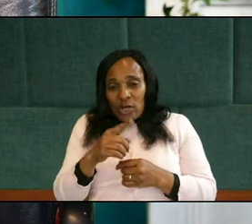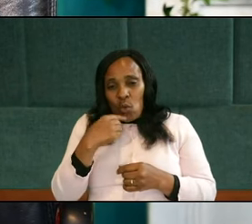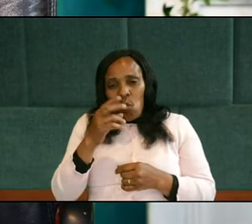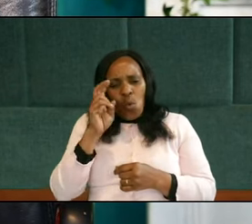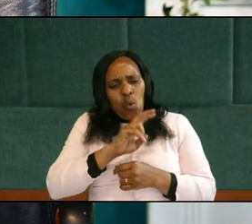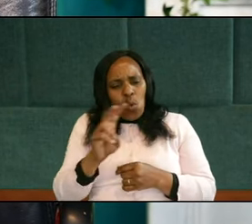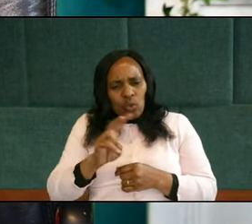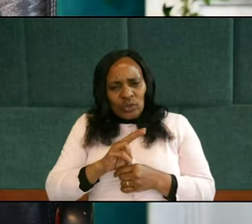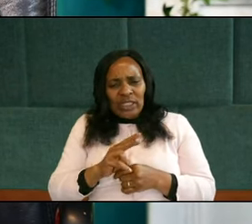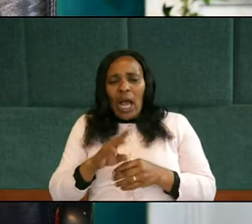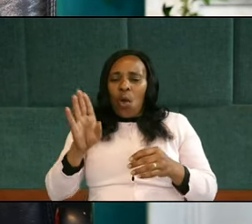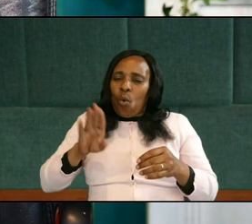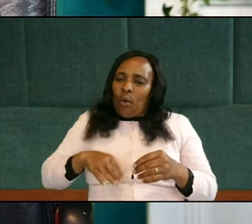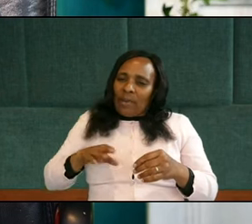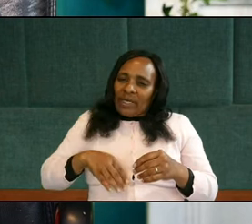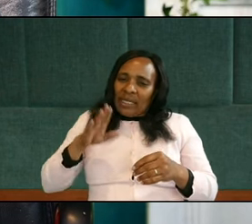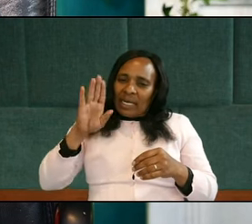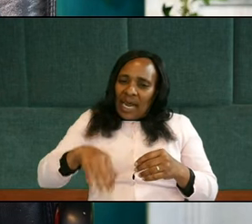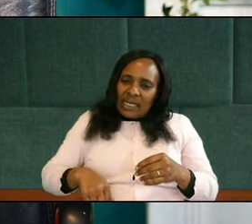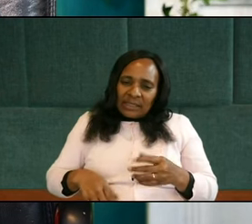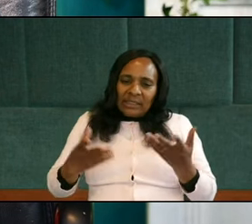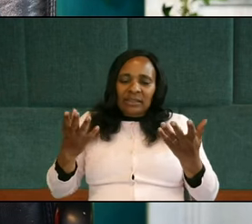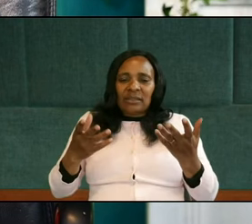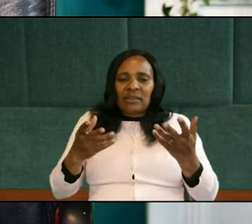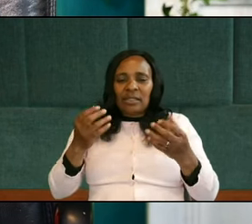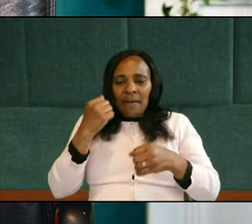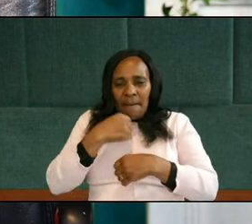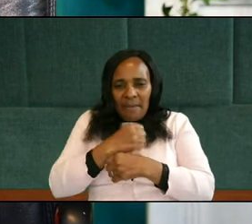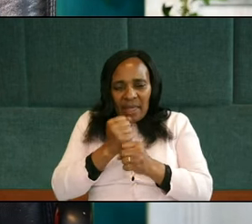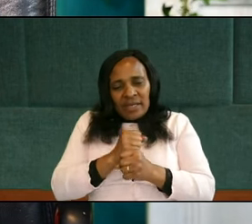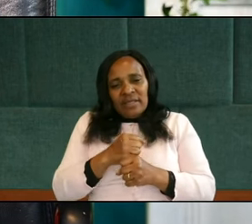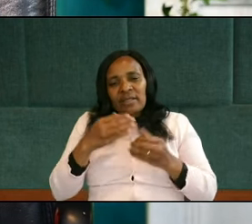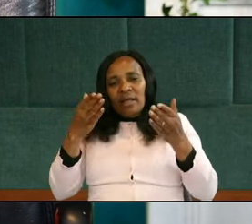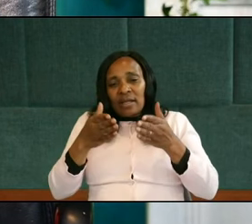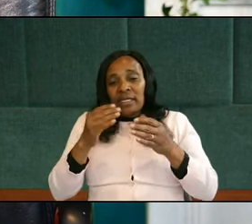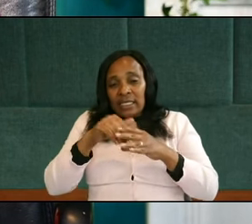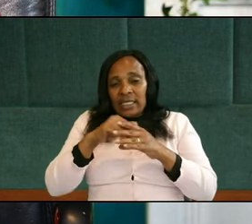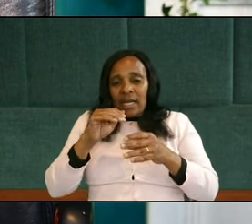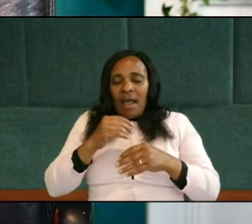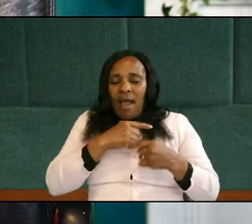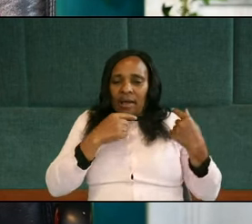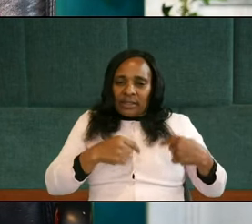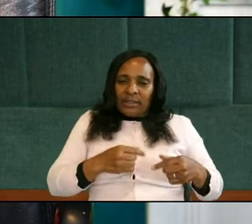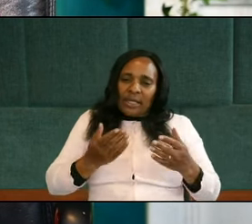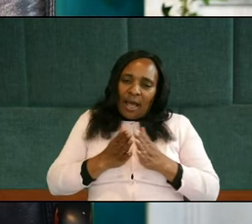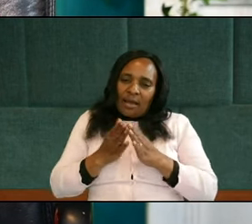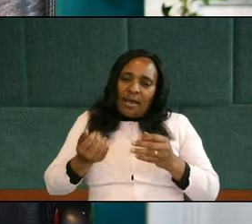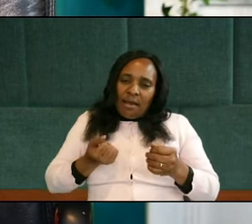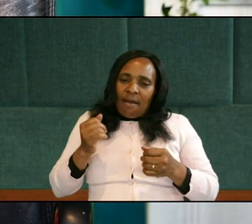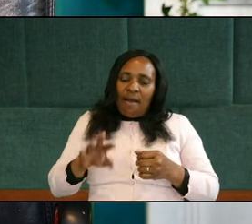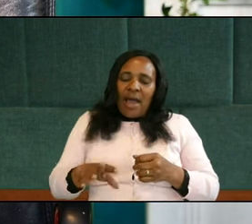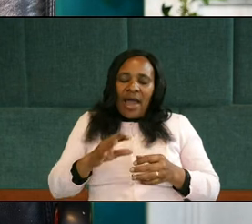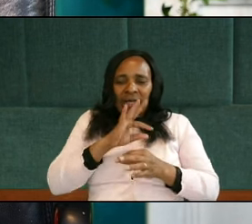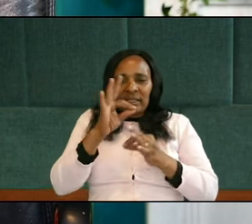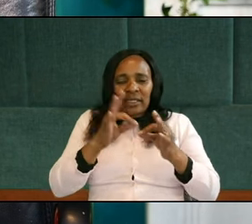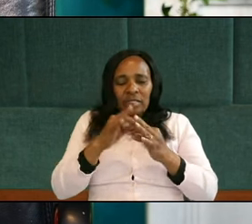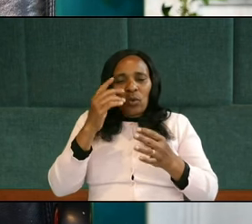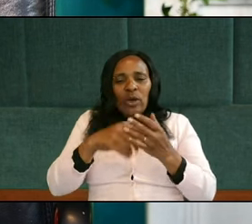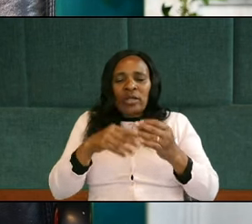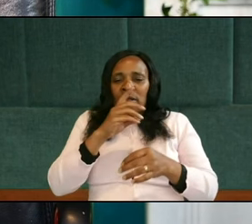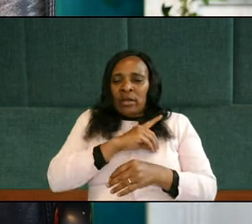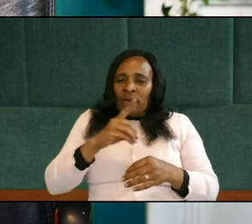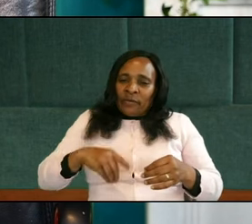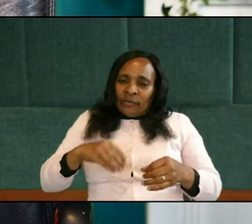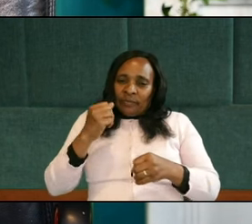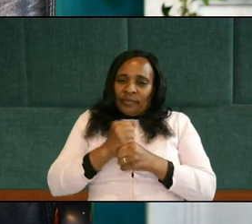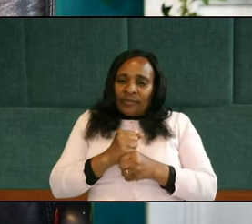woman lustfully has already committed adultery with her in his heart. And that is exactly what David did. He was